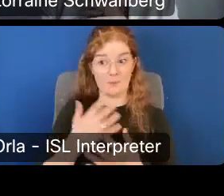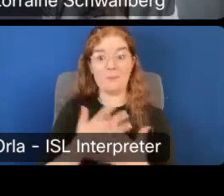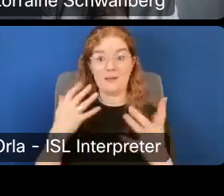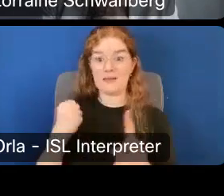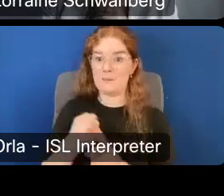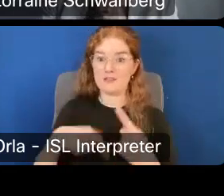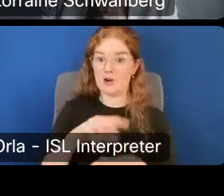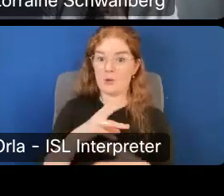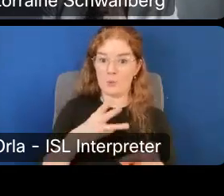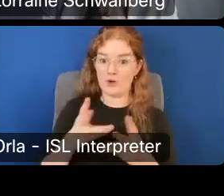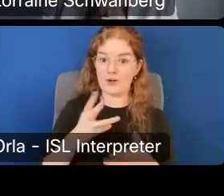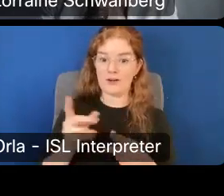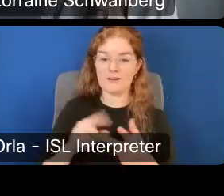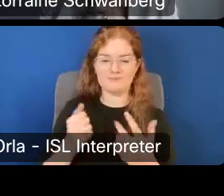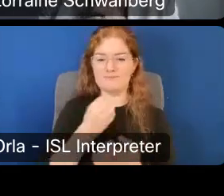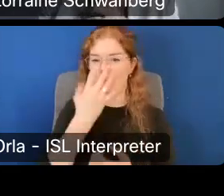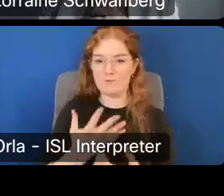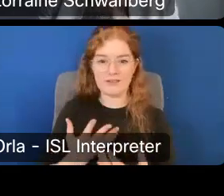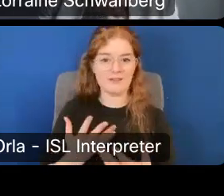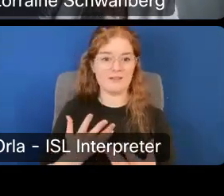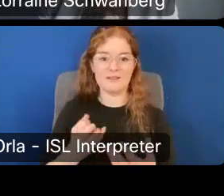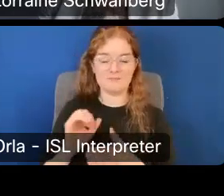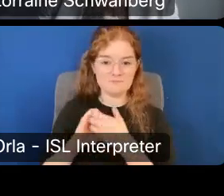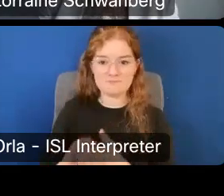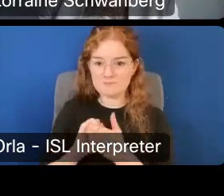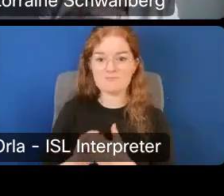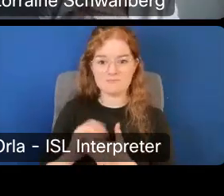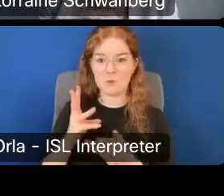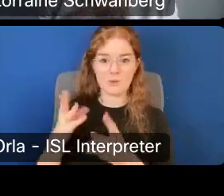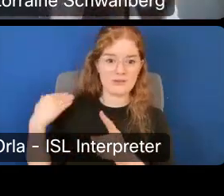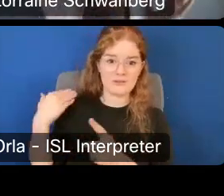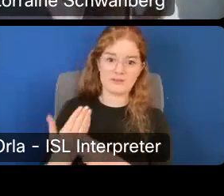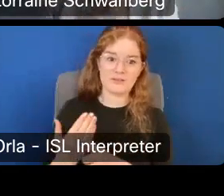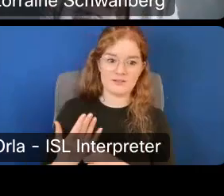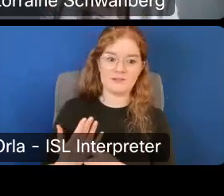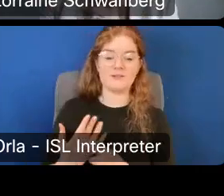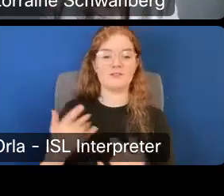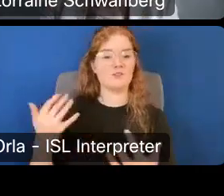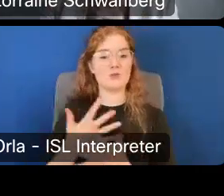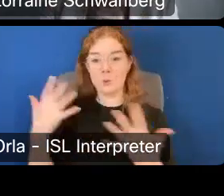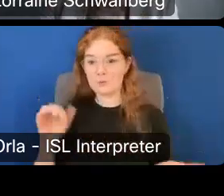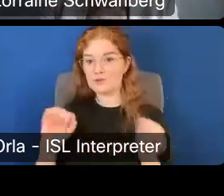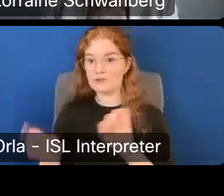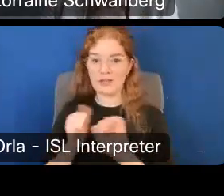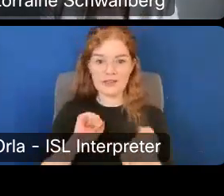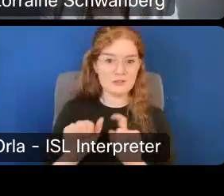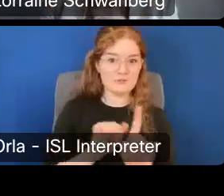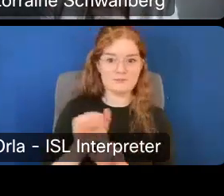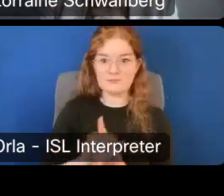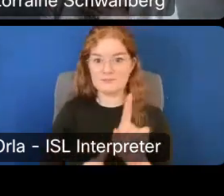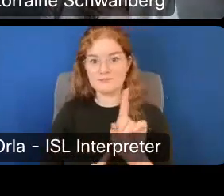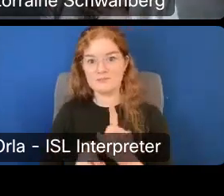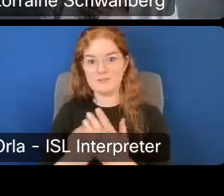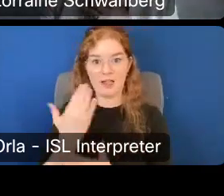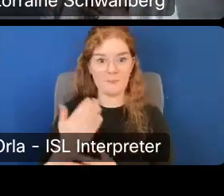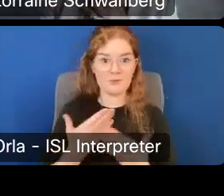we've done and has been such a wonderful colleague. While there's been a tumultuous change and developments within Open Disclosure,